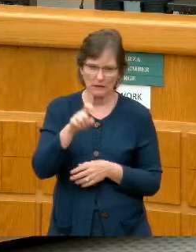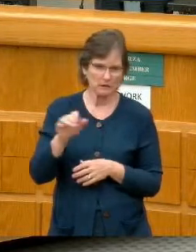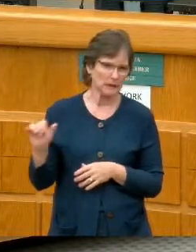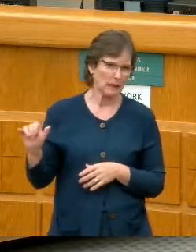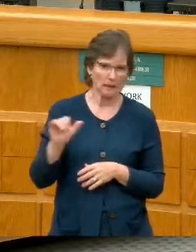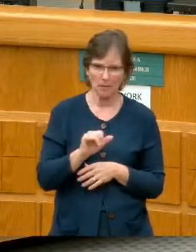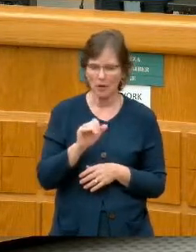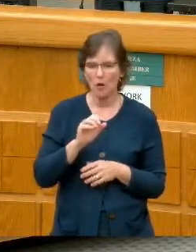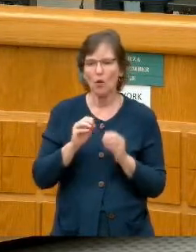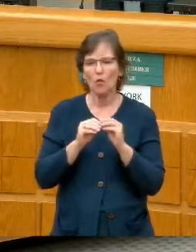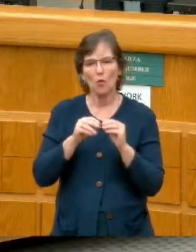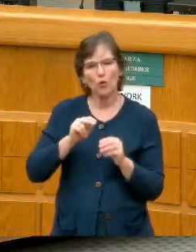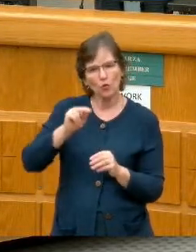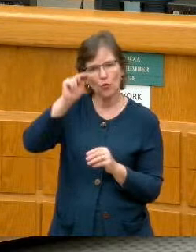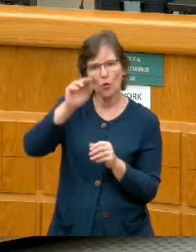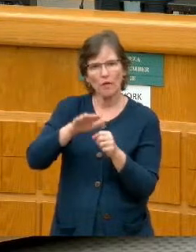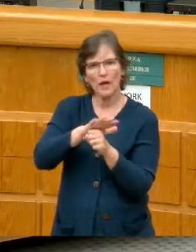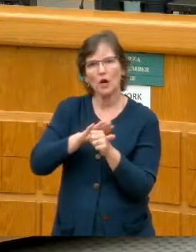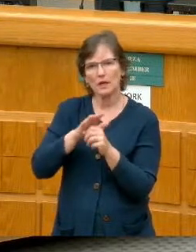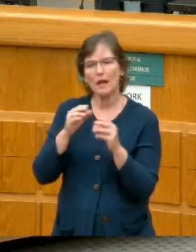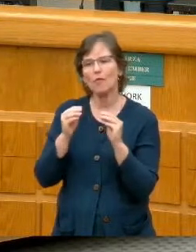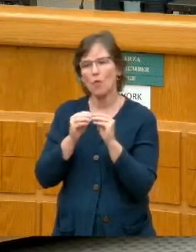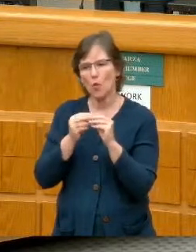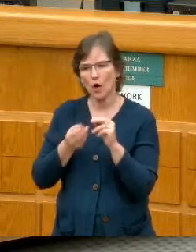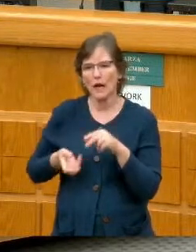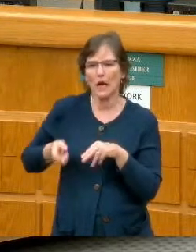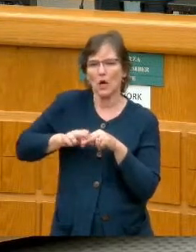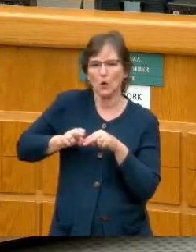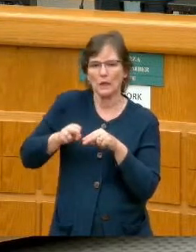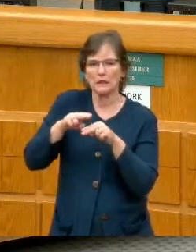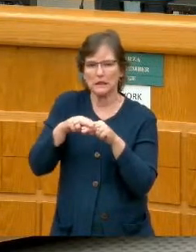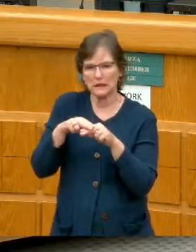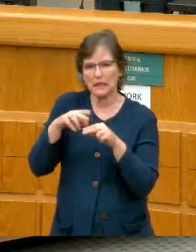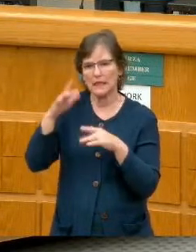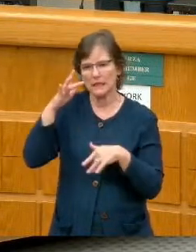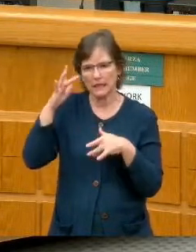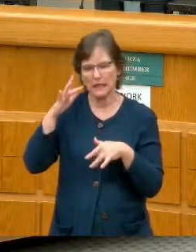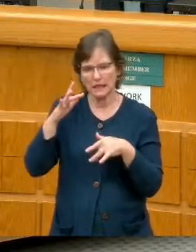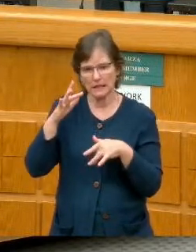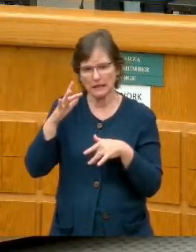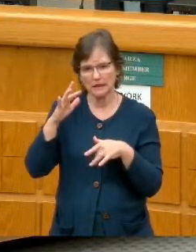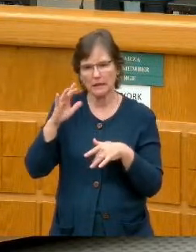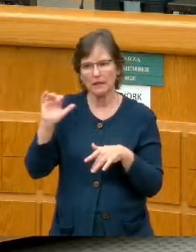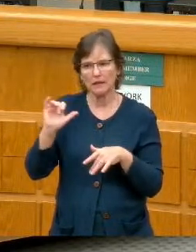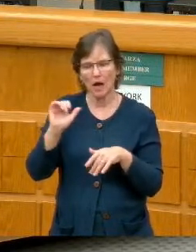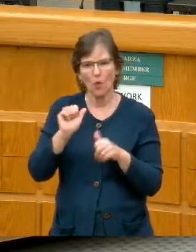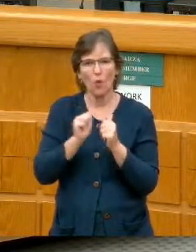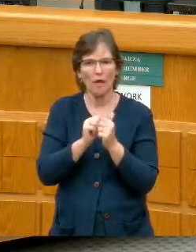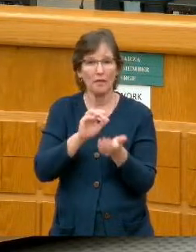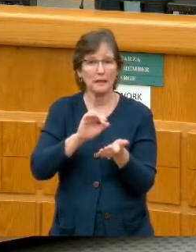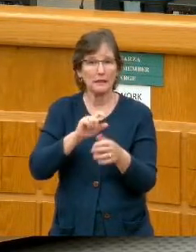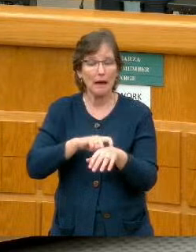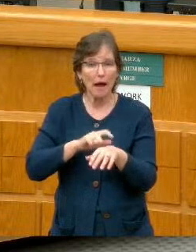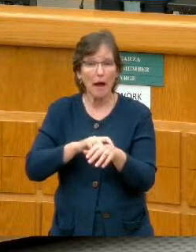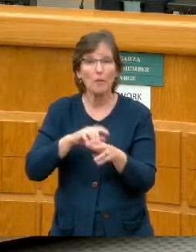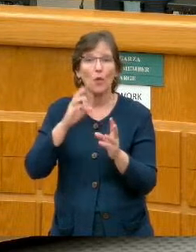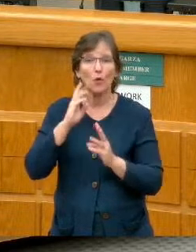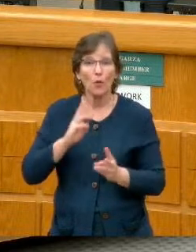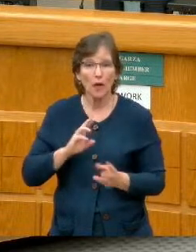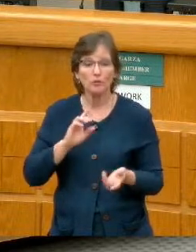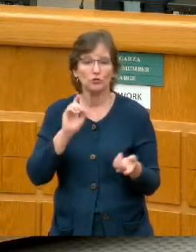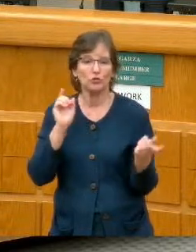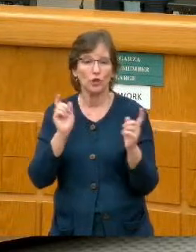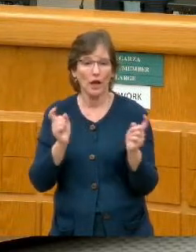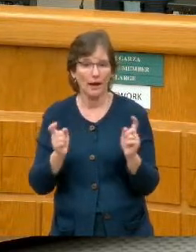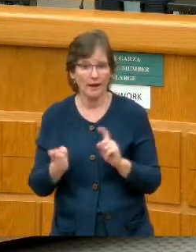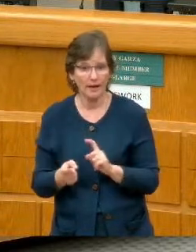low. But it looks like with the seasons changing that maybe this could start to increase, especially with the